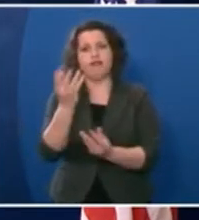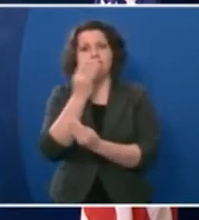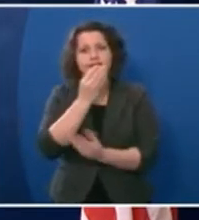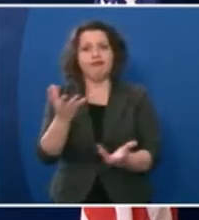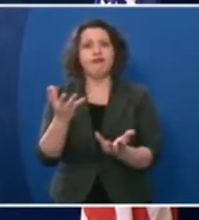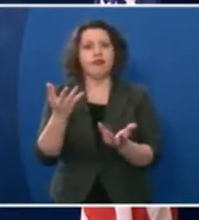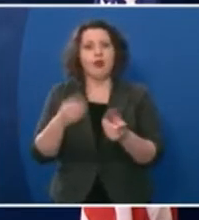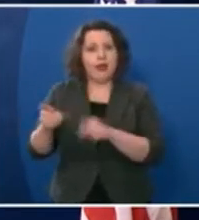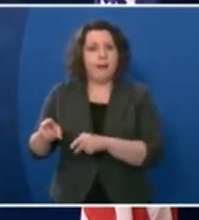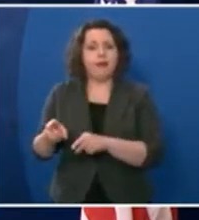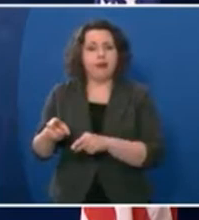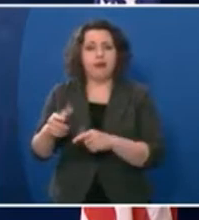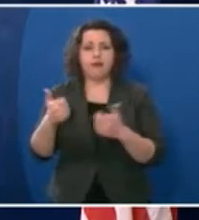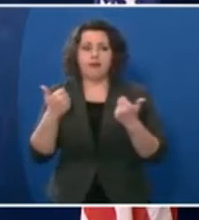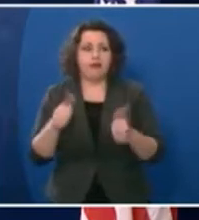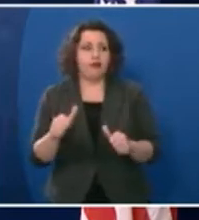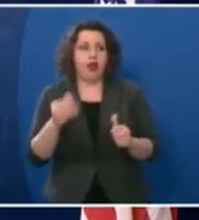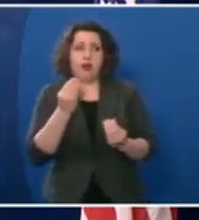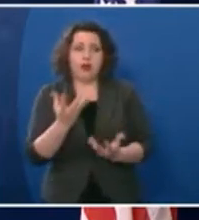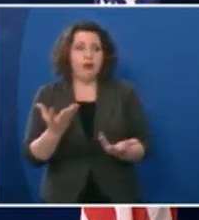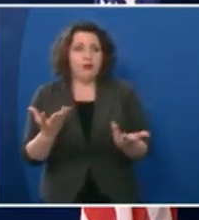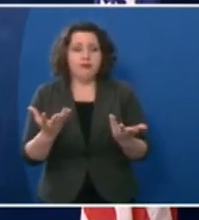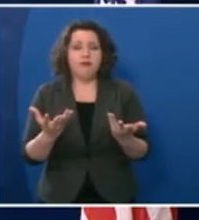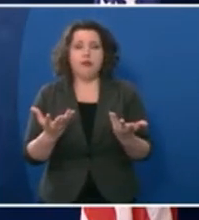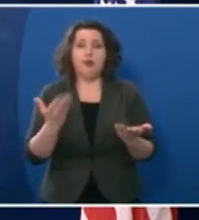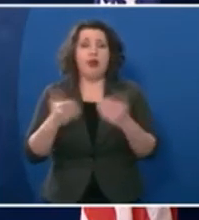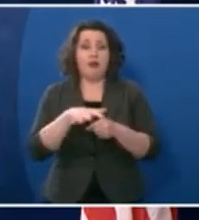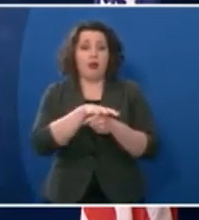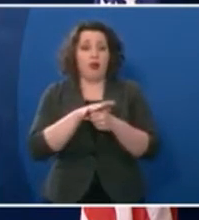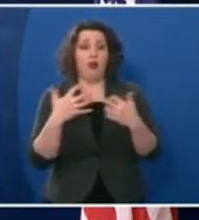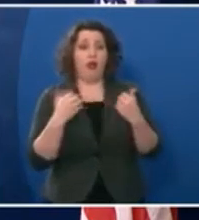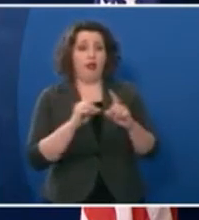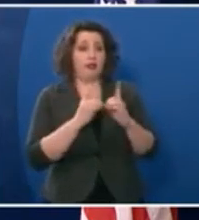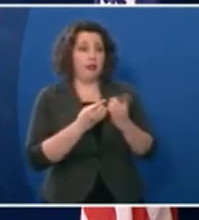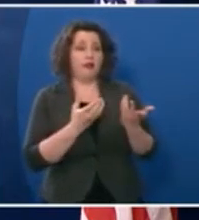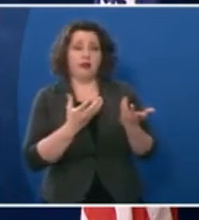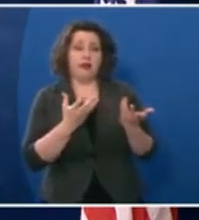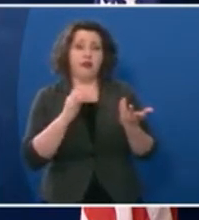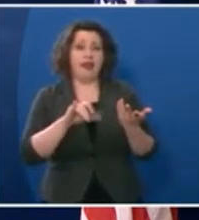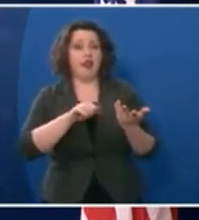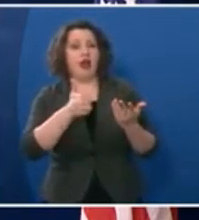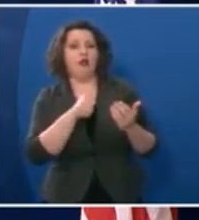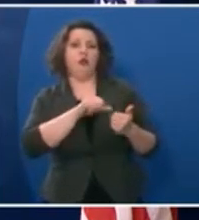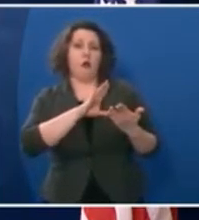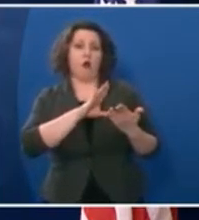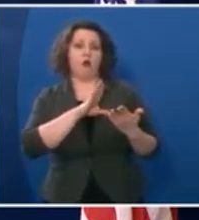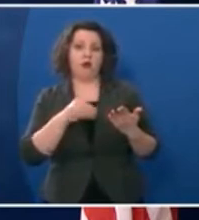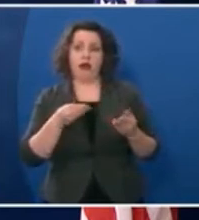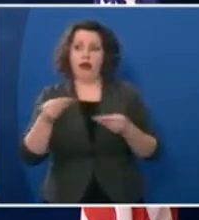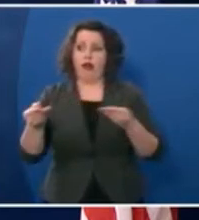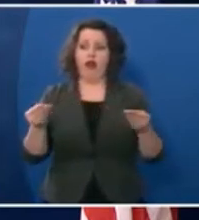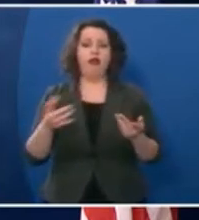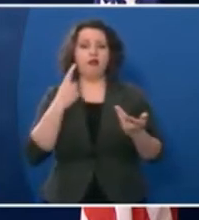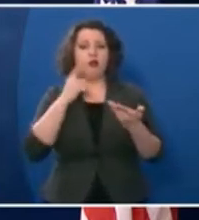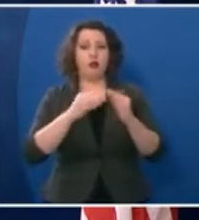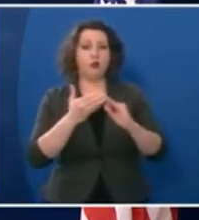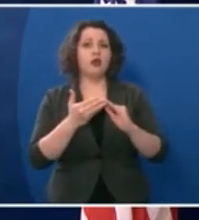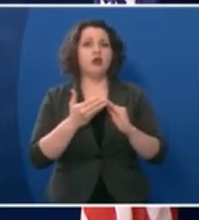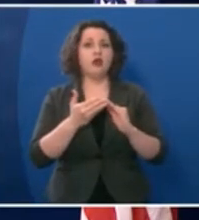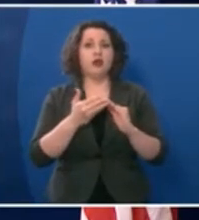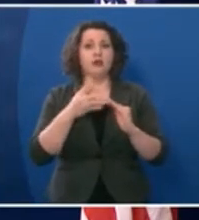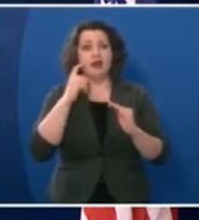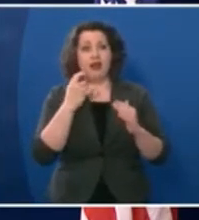try to let them know what's going on. So, you know, maybe our local public health is another way that we can get that information to the community because it's